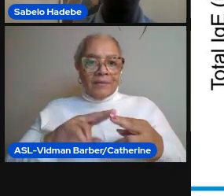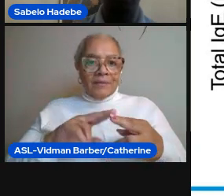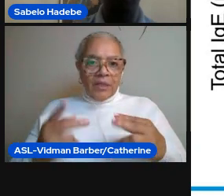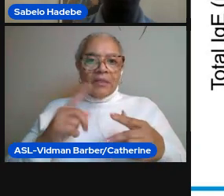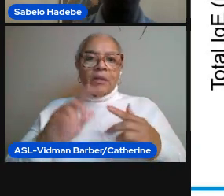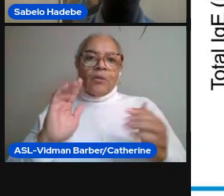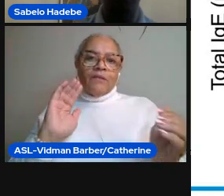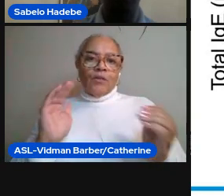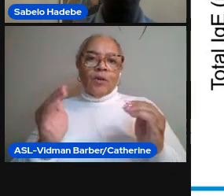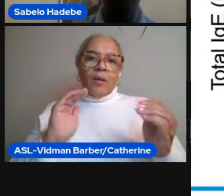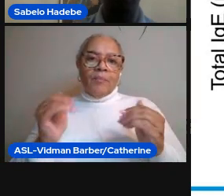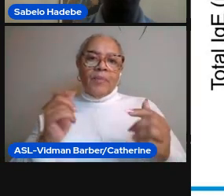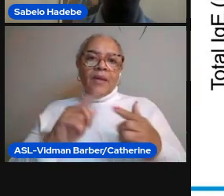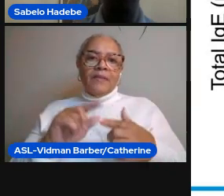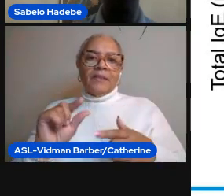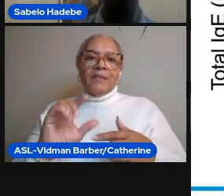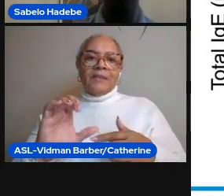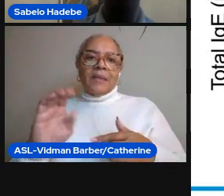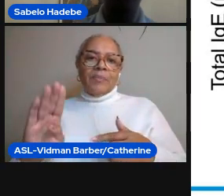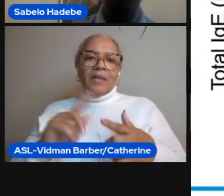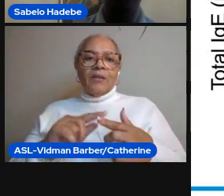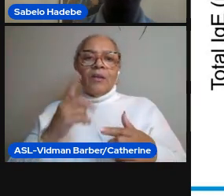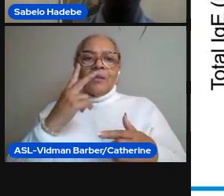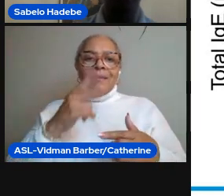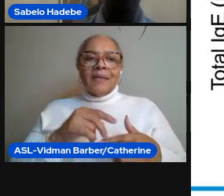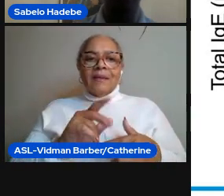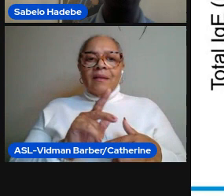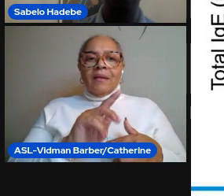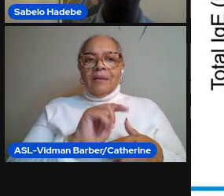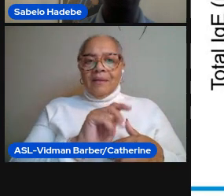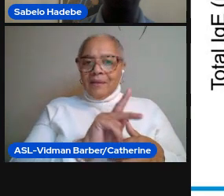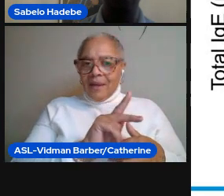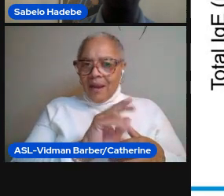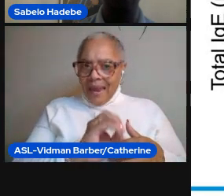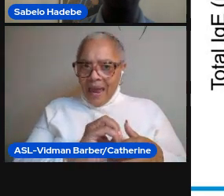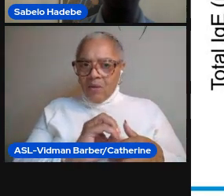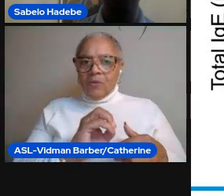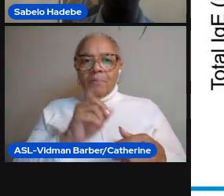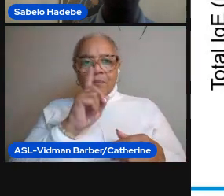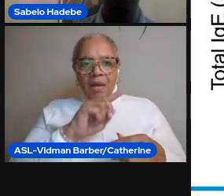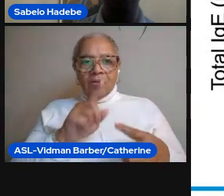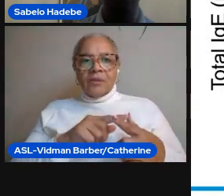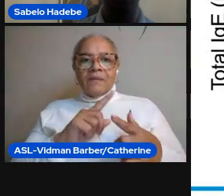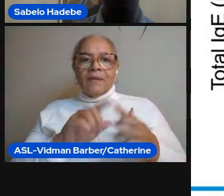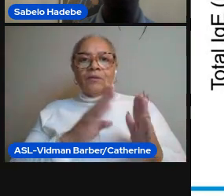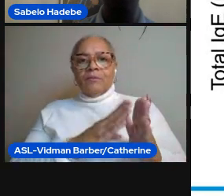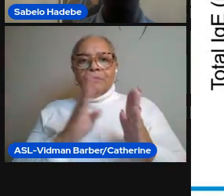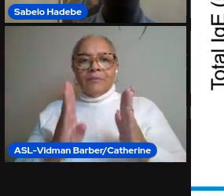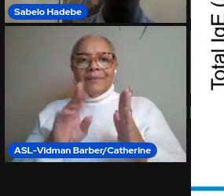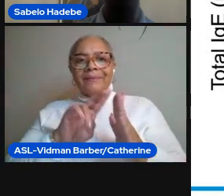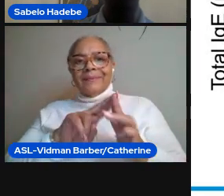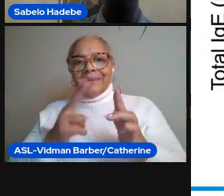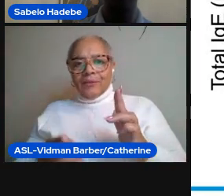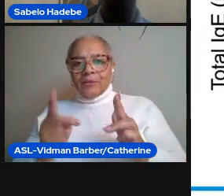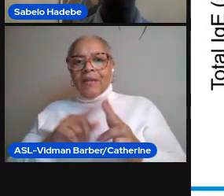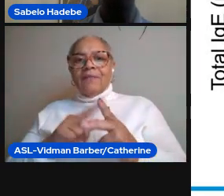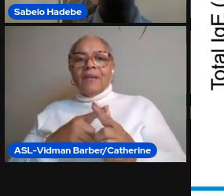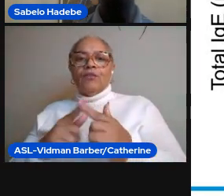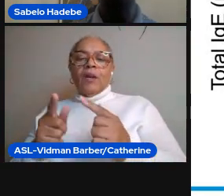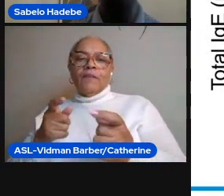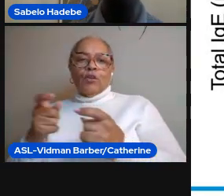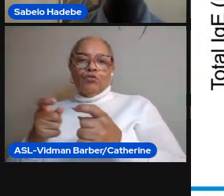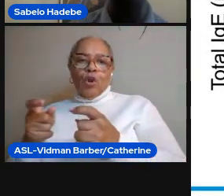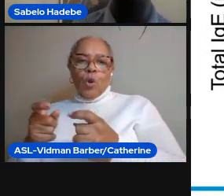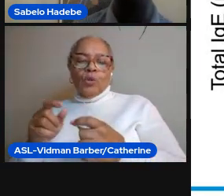this is a wild type and this is a knockout, you can see that that is decreased and these are just controls.